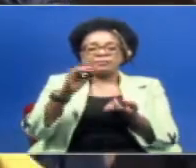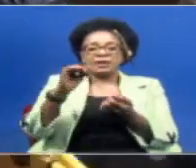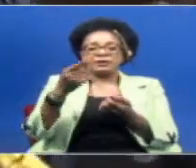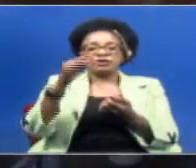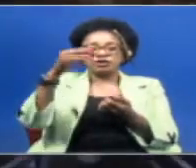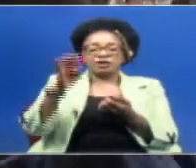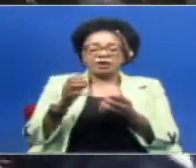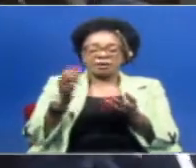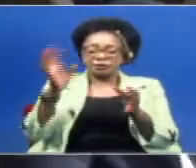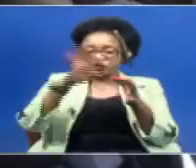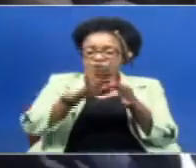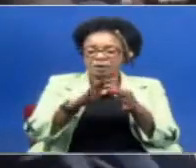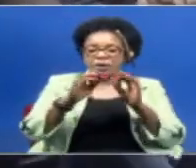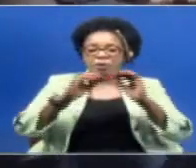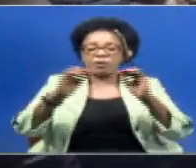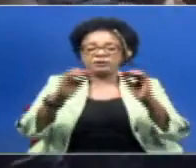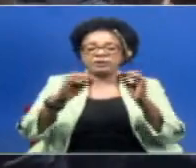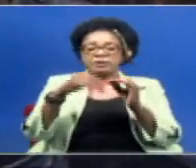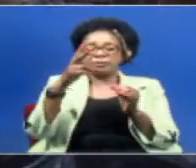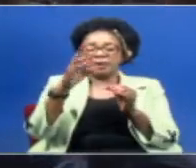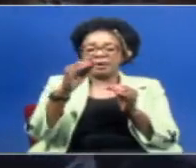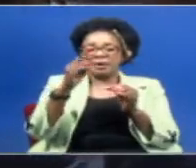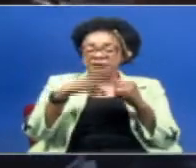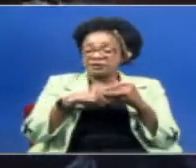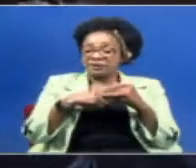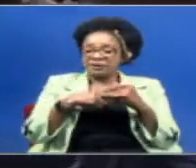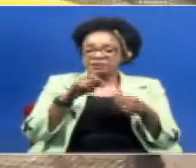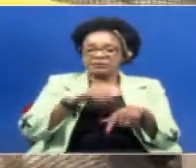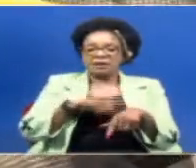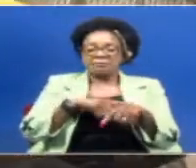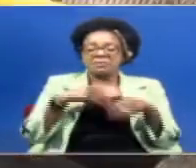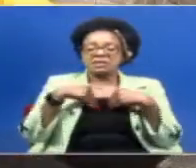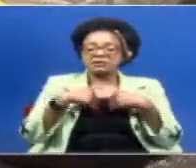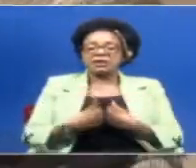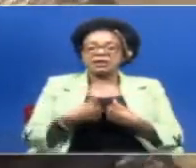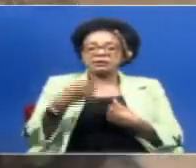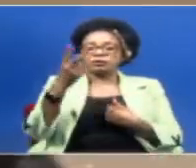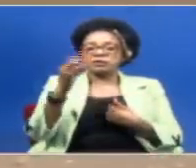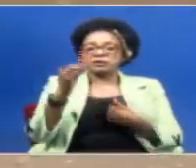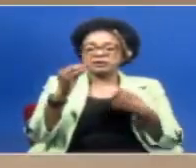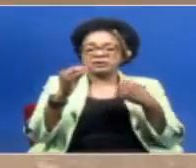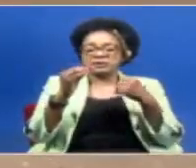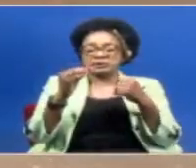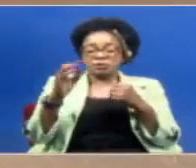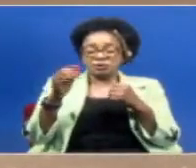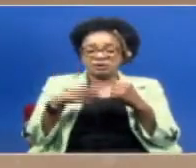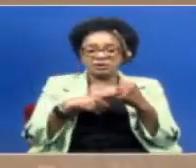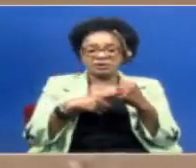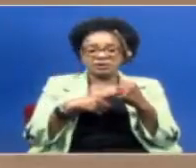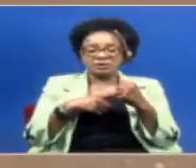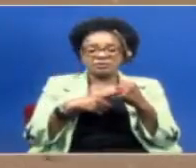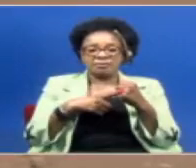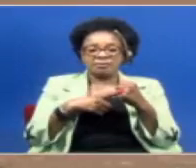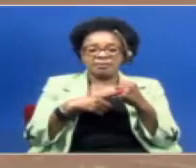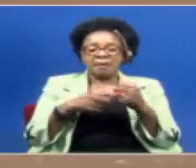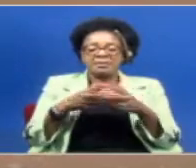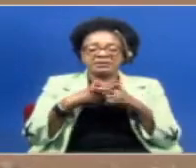ya ukocha mwaka 2007 baada ya kustaafu mwaka 2006. Okay, I started coaching way back